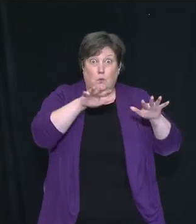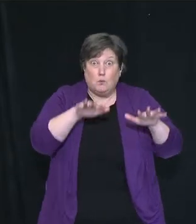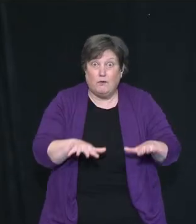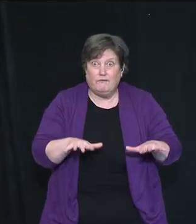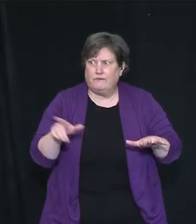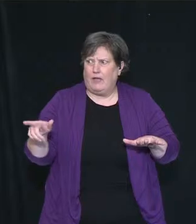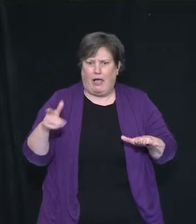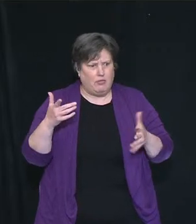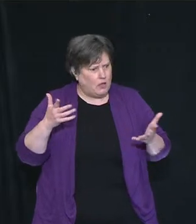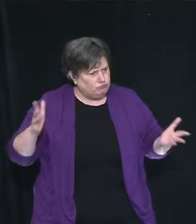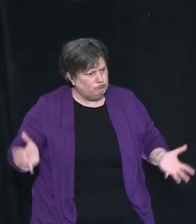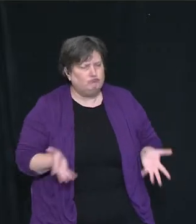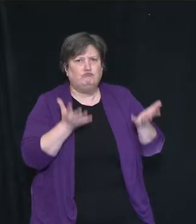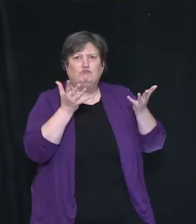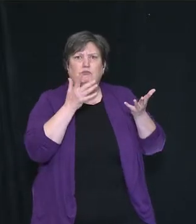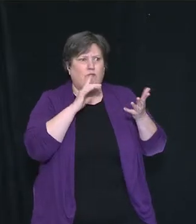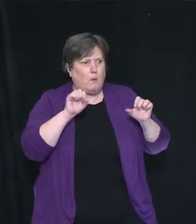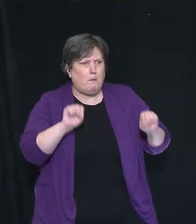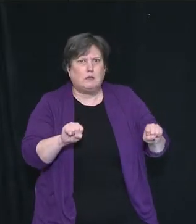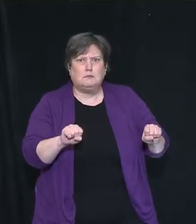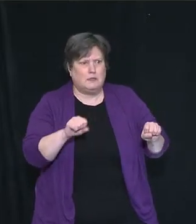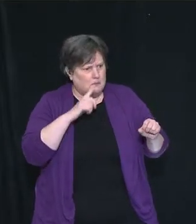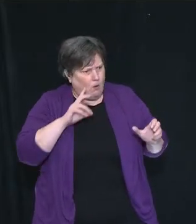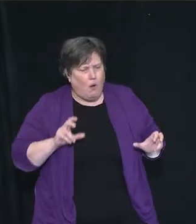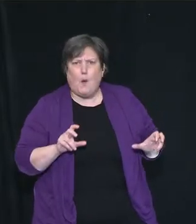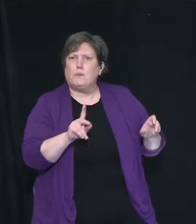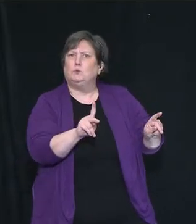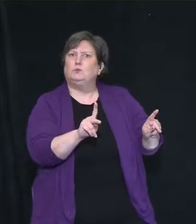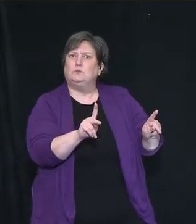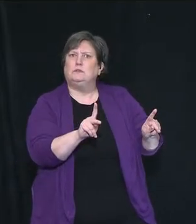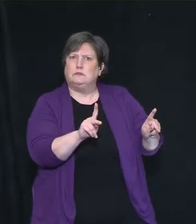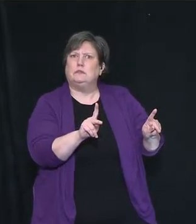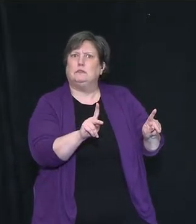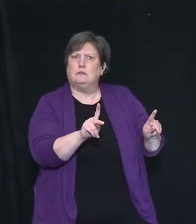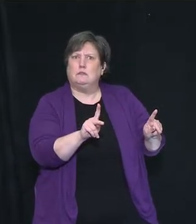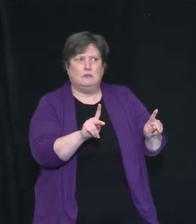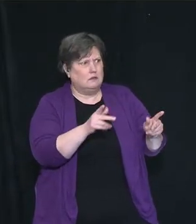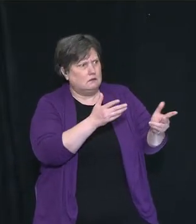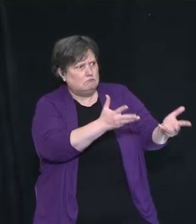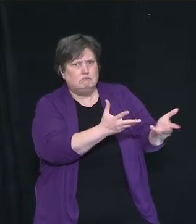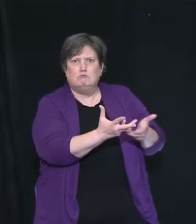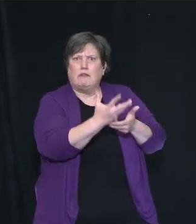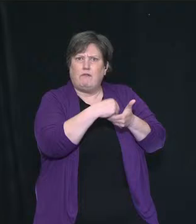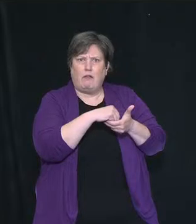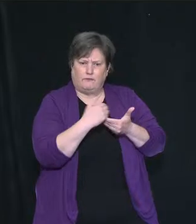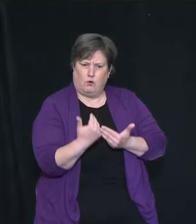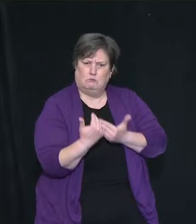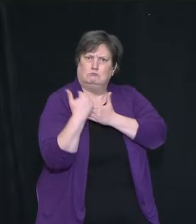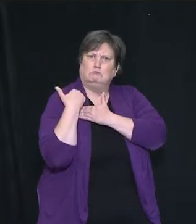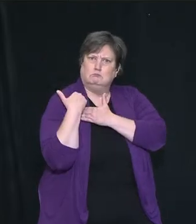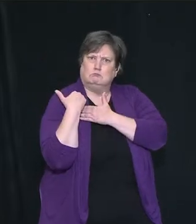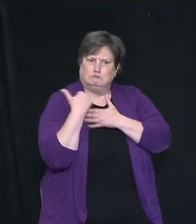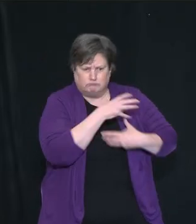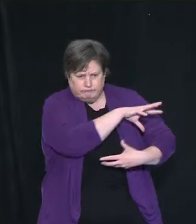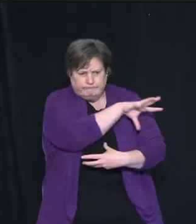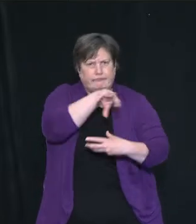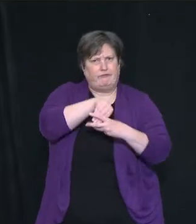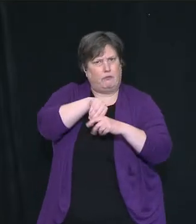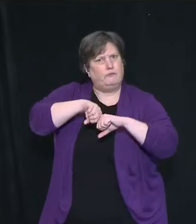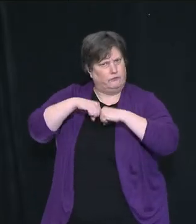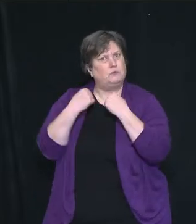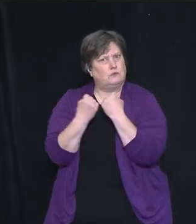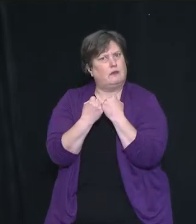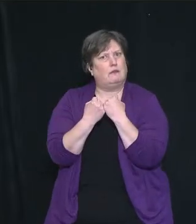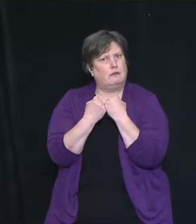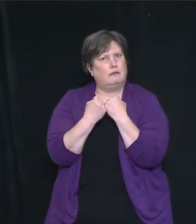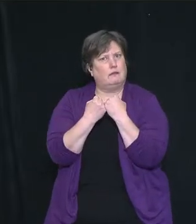country's possibilities, the concrete opportunity to become involved responsibly in society. For this